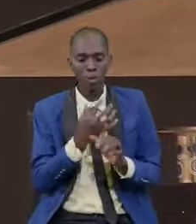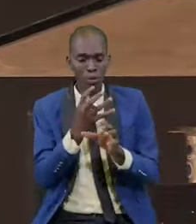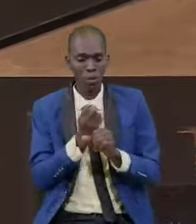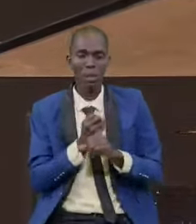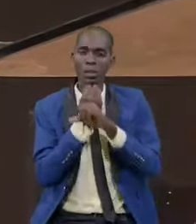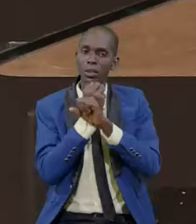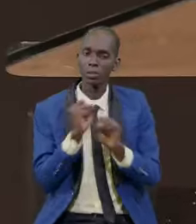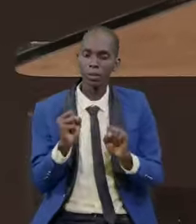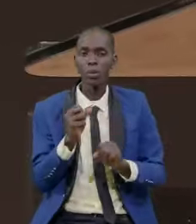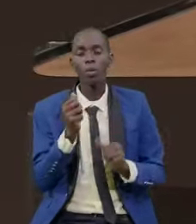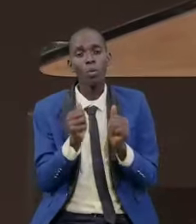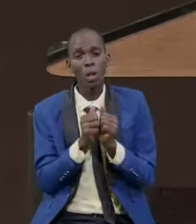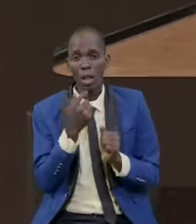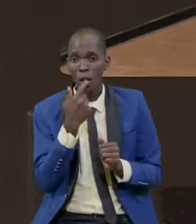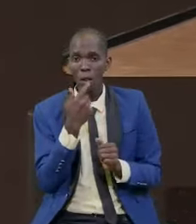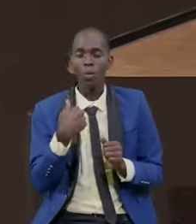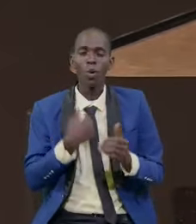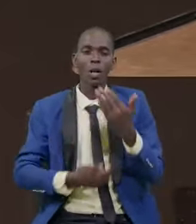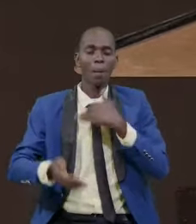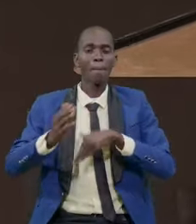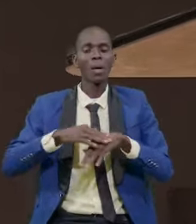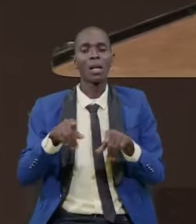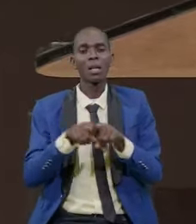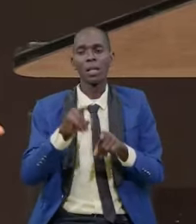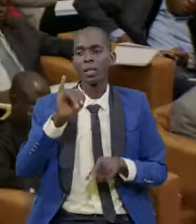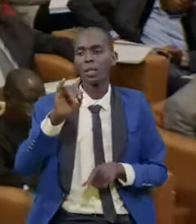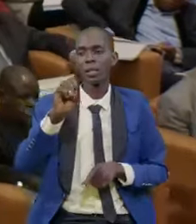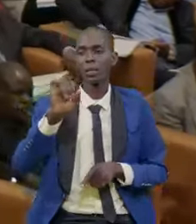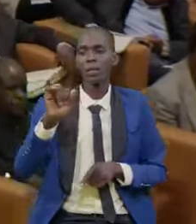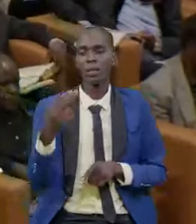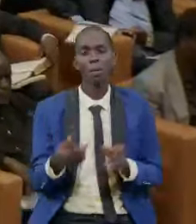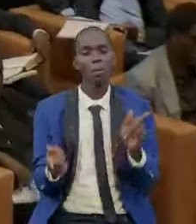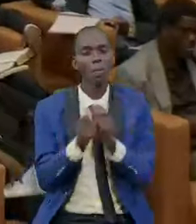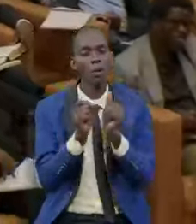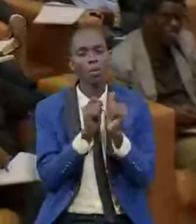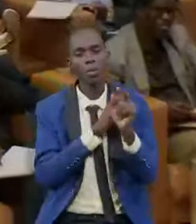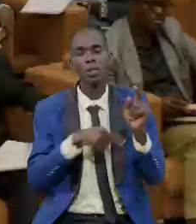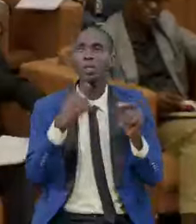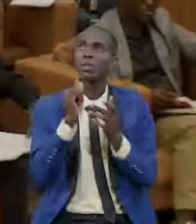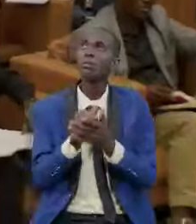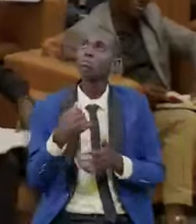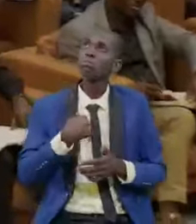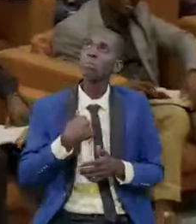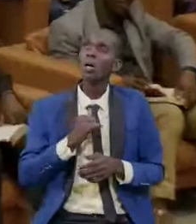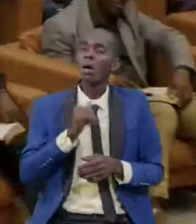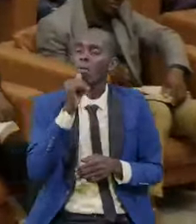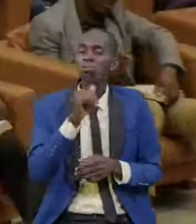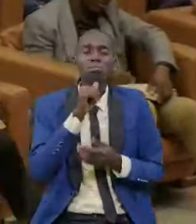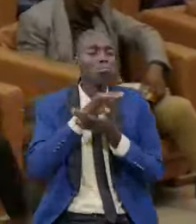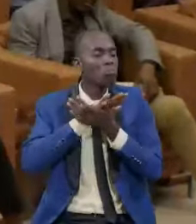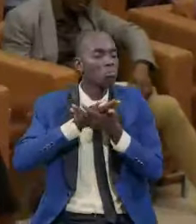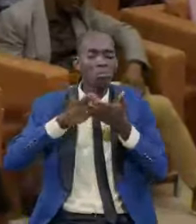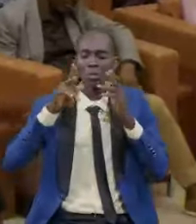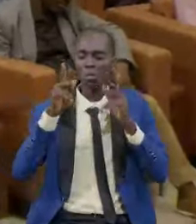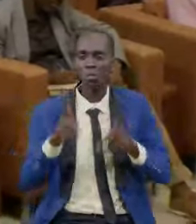we come back. Like Isaiah came to the Lord and he said, I am an unclean man.